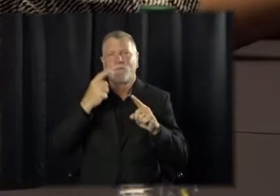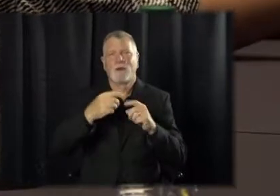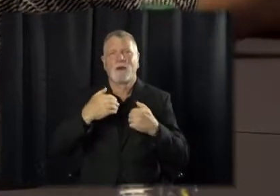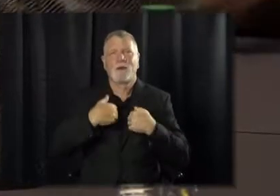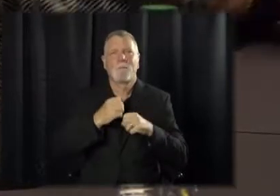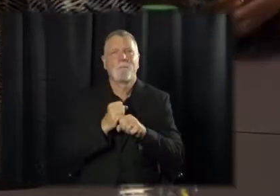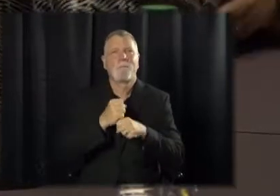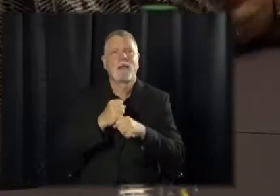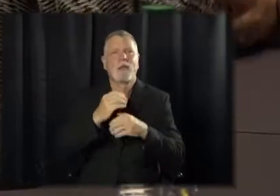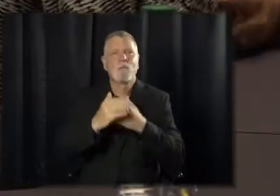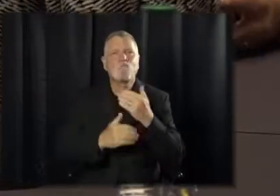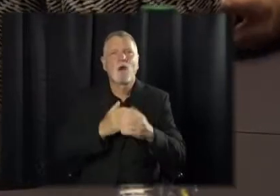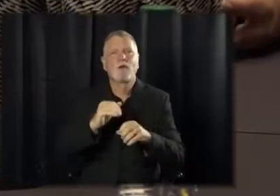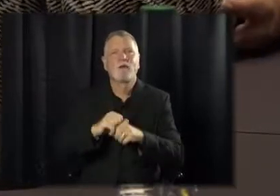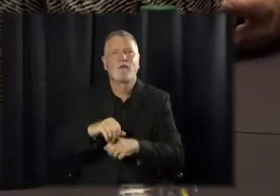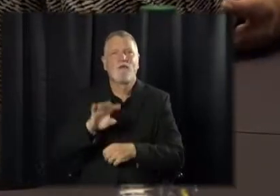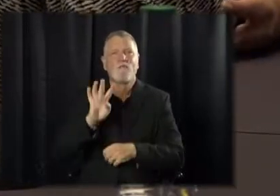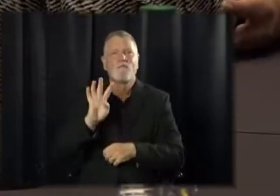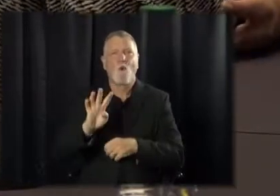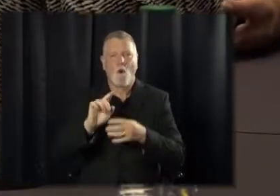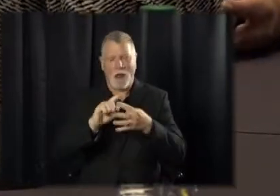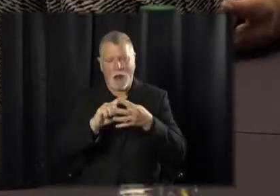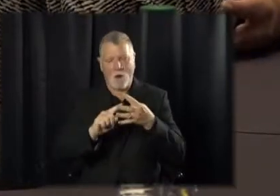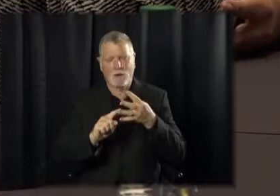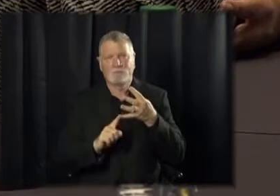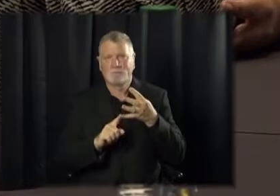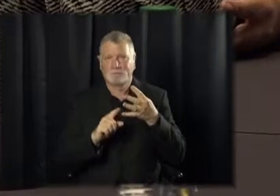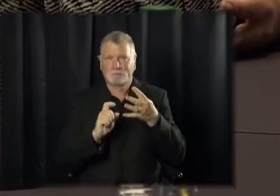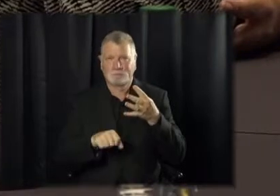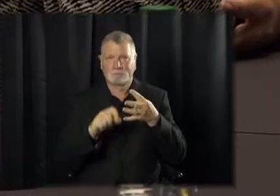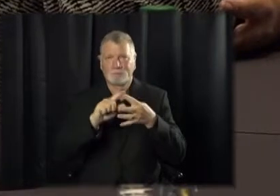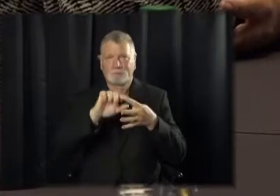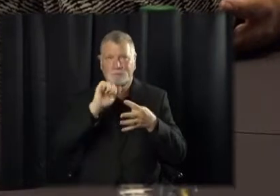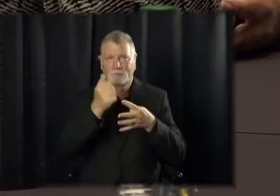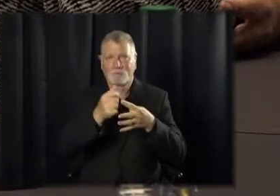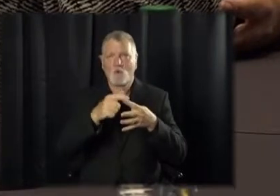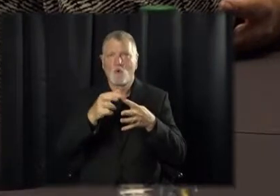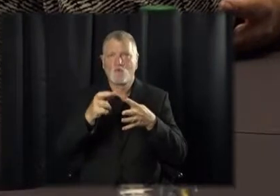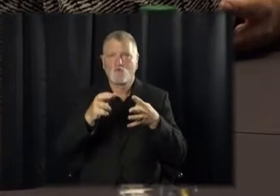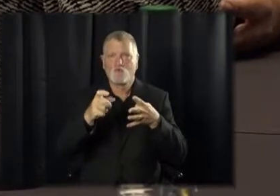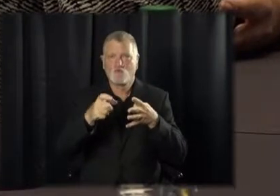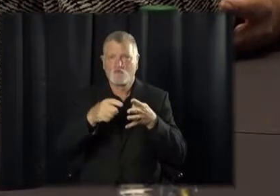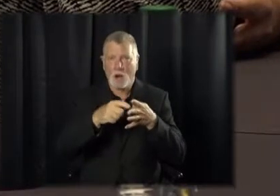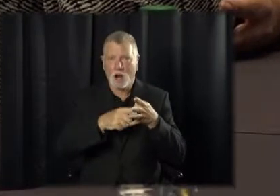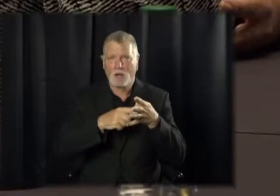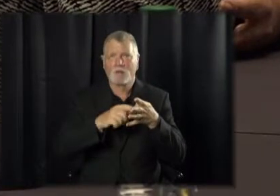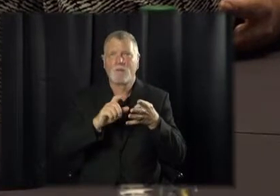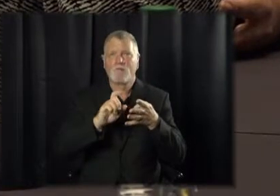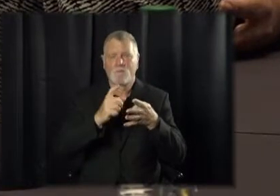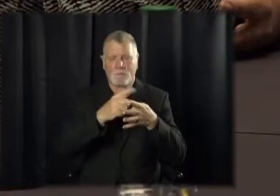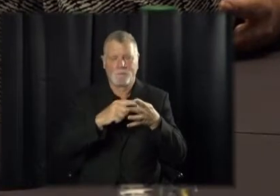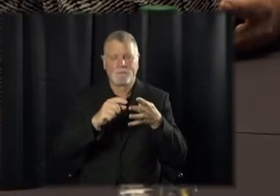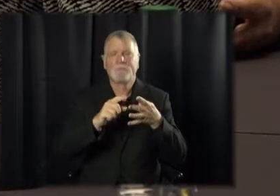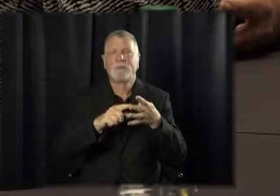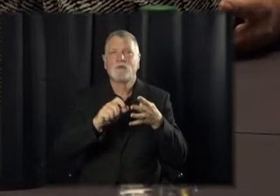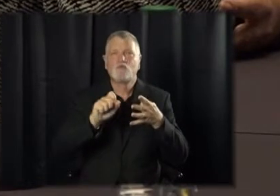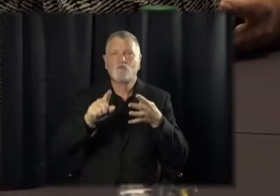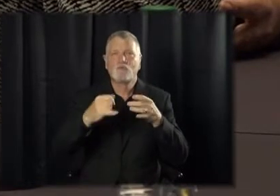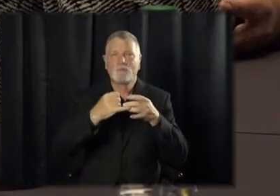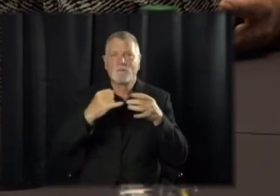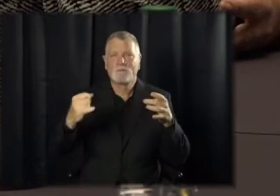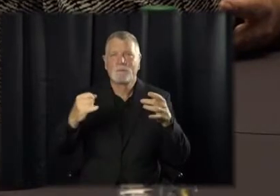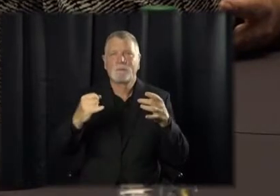requires making progress across 4 key elements: implementing regulatory reform, transitioning Prepa's transmission